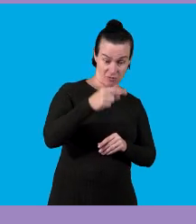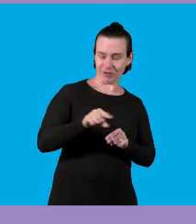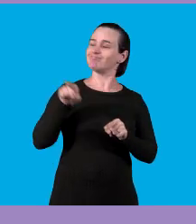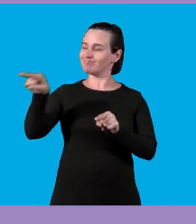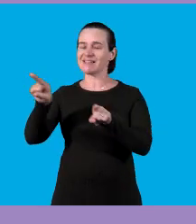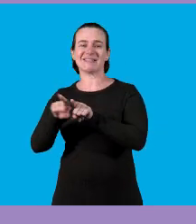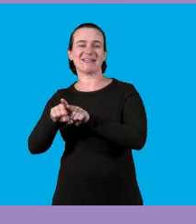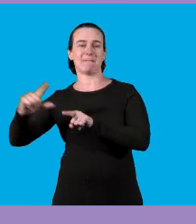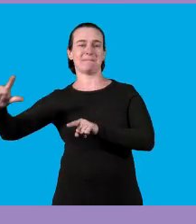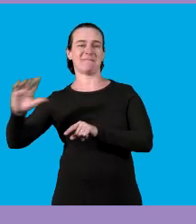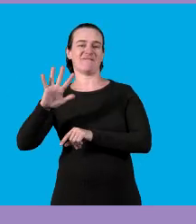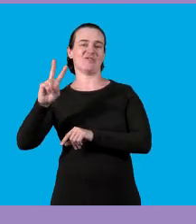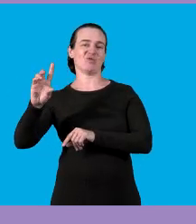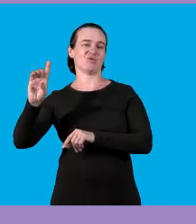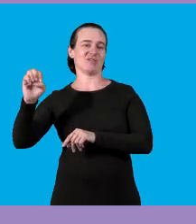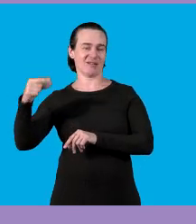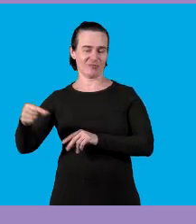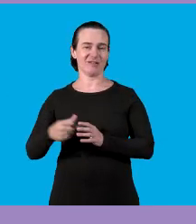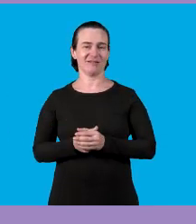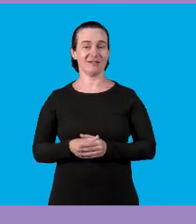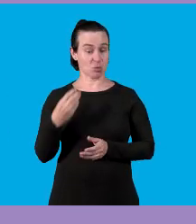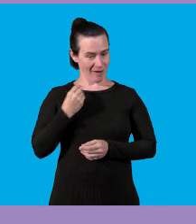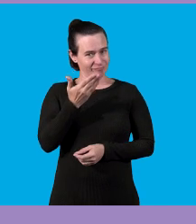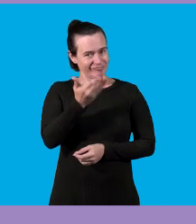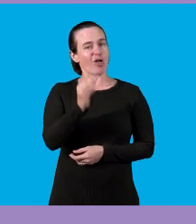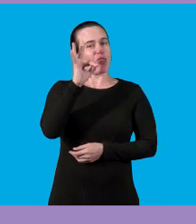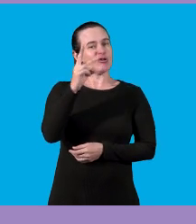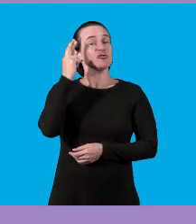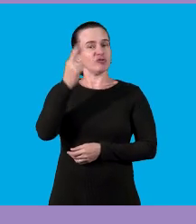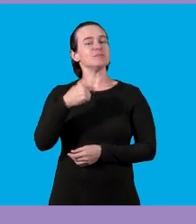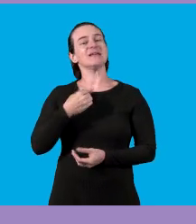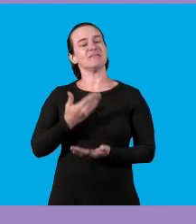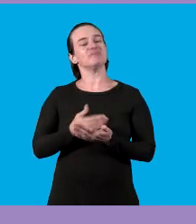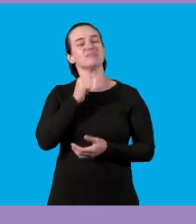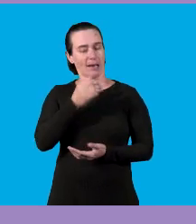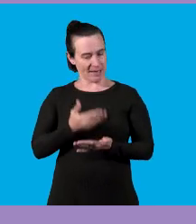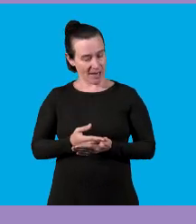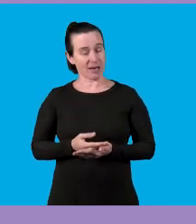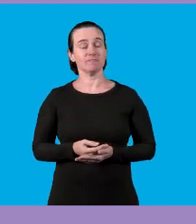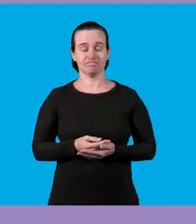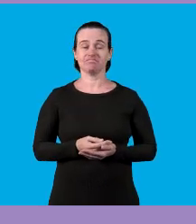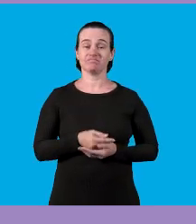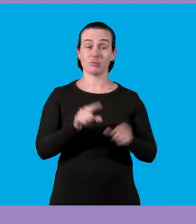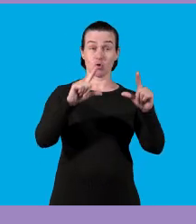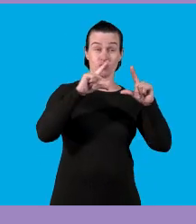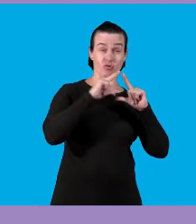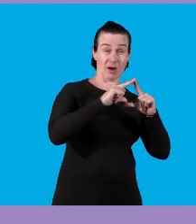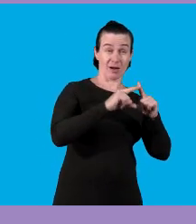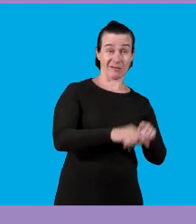which equals to 52 degrees. And therefore, I have 3 reasons I can safely